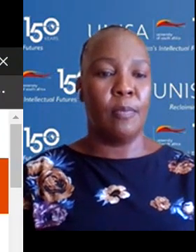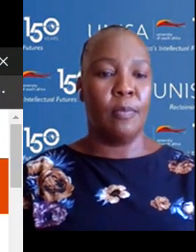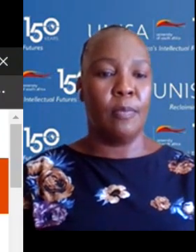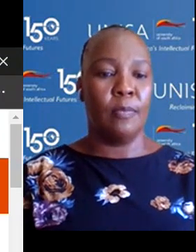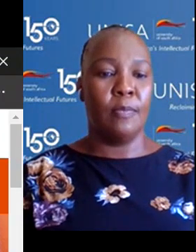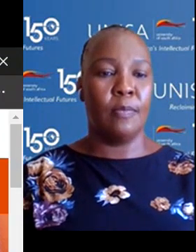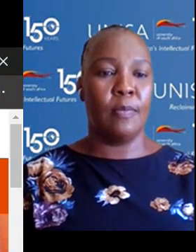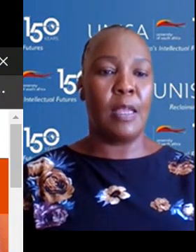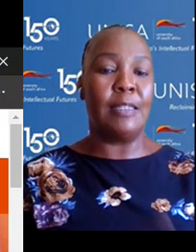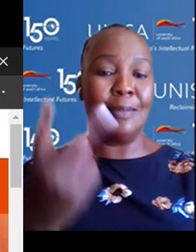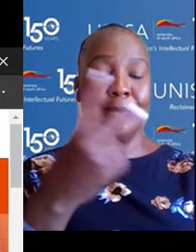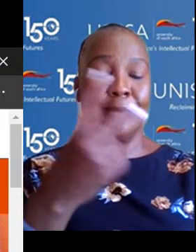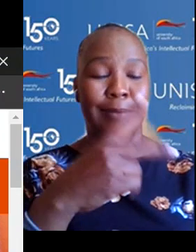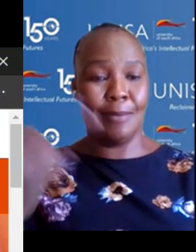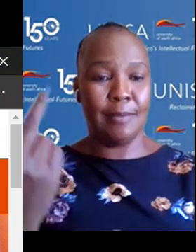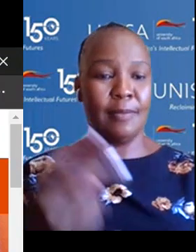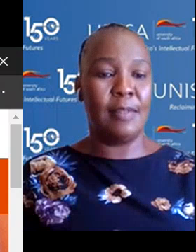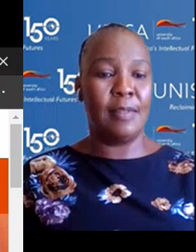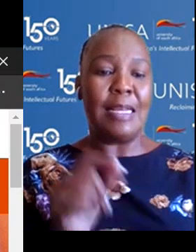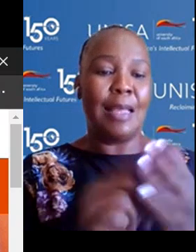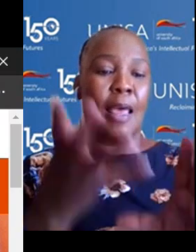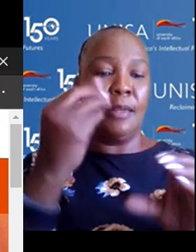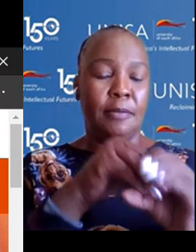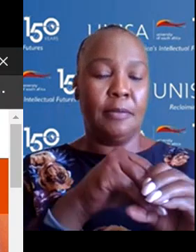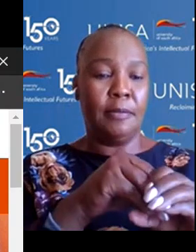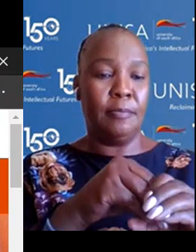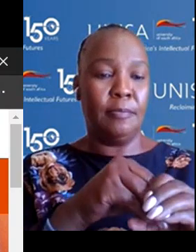All right, then it's going to say sign in.